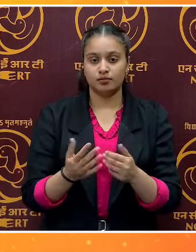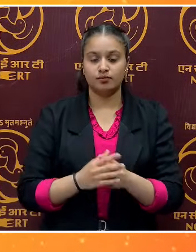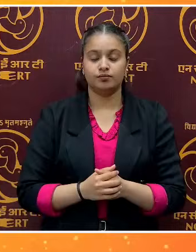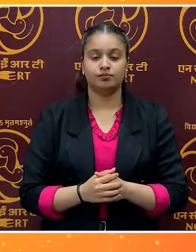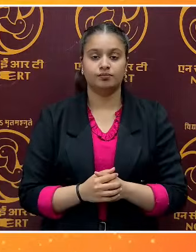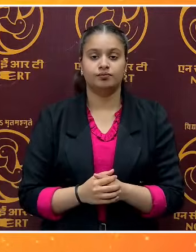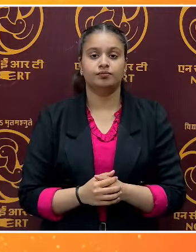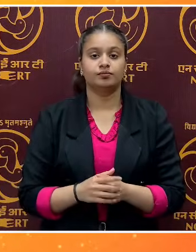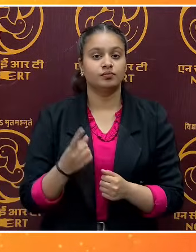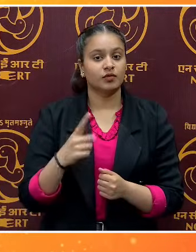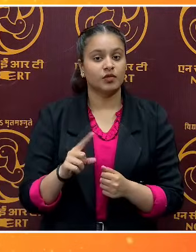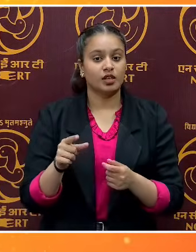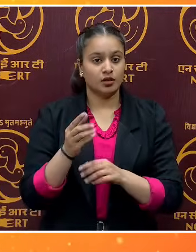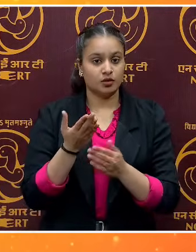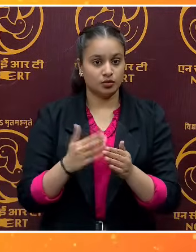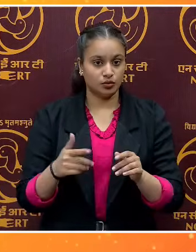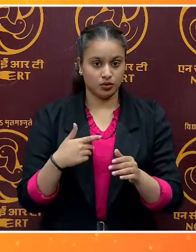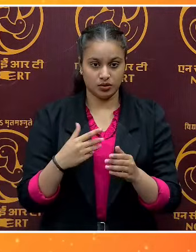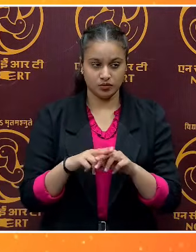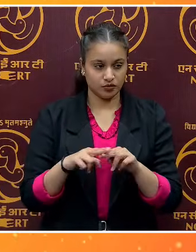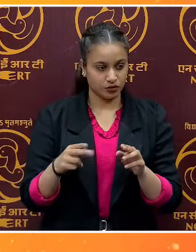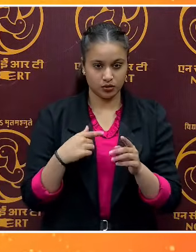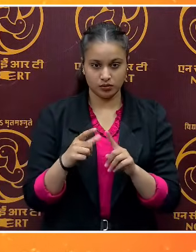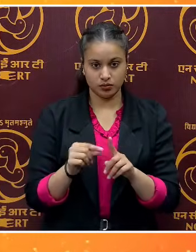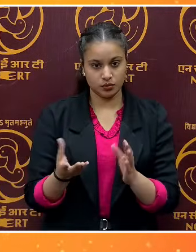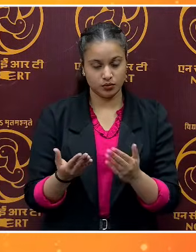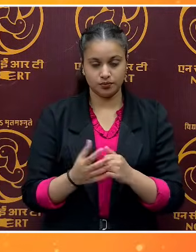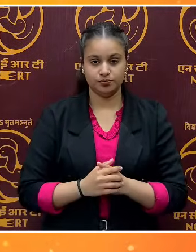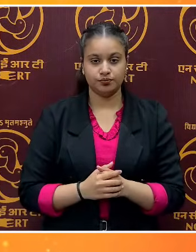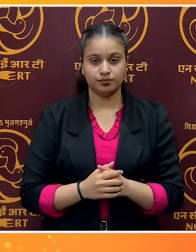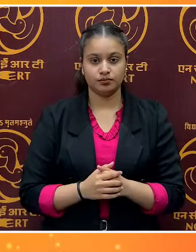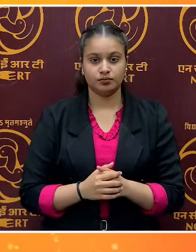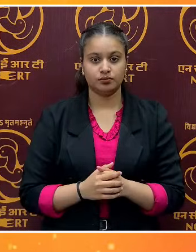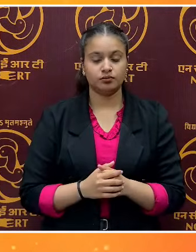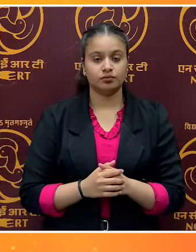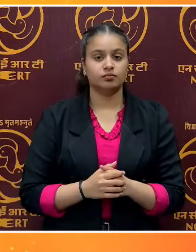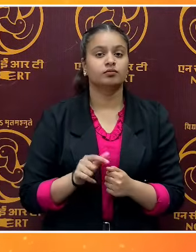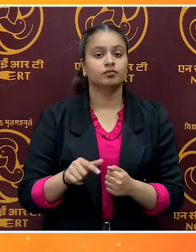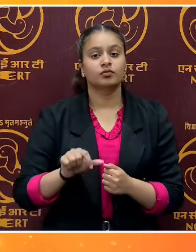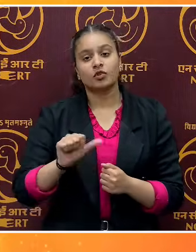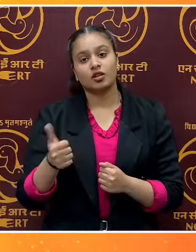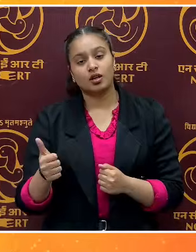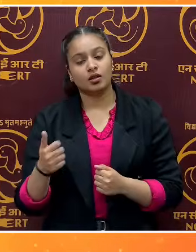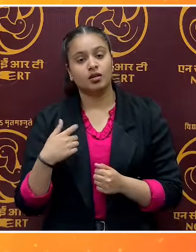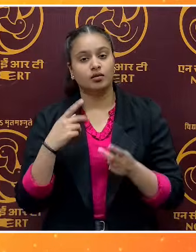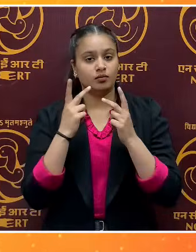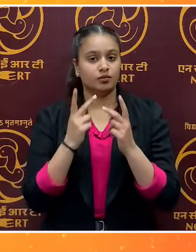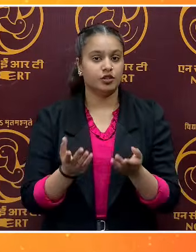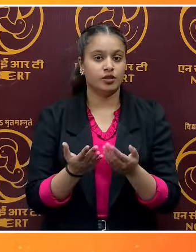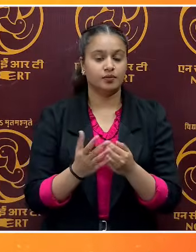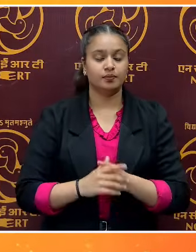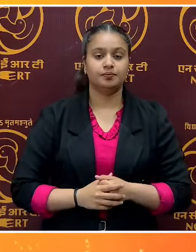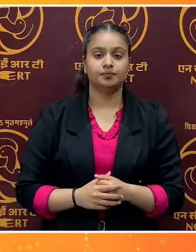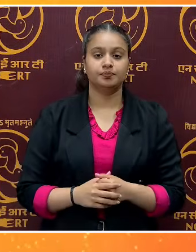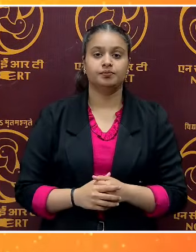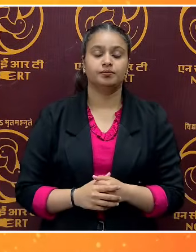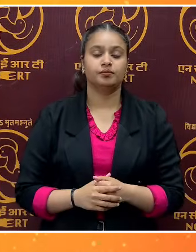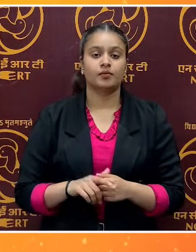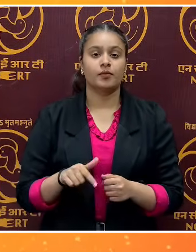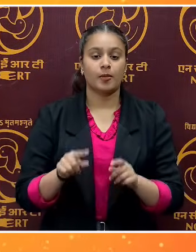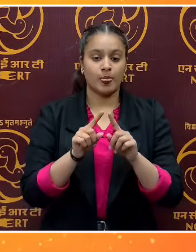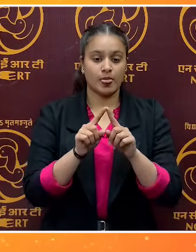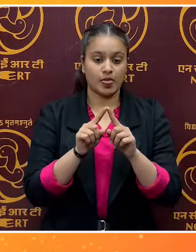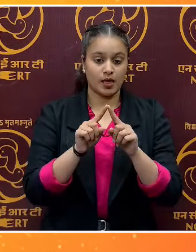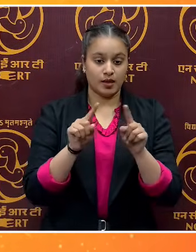Right. Right. So, children, you can complete it in this way and let us look into the another one. Construct a square